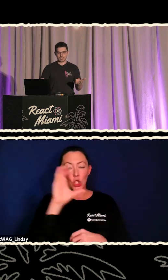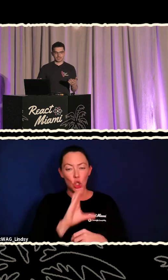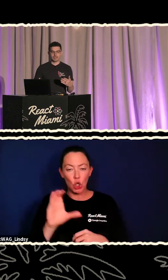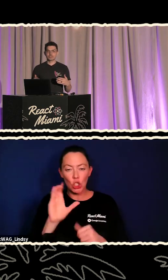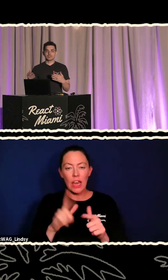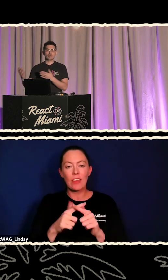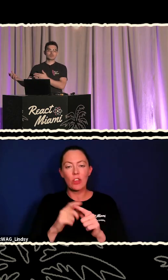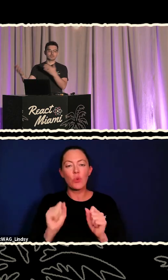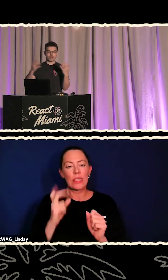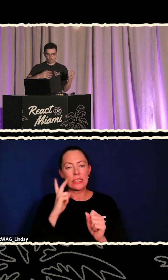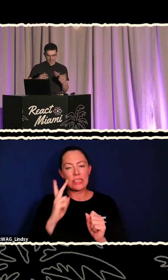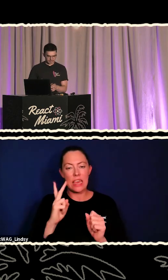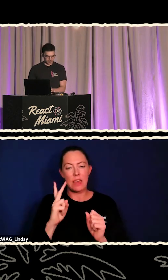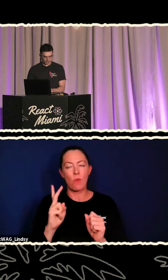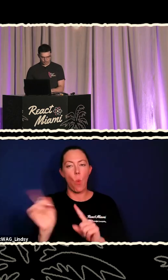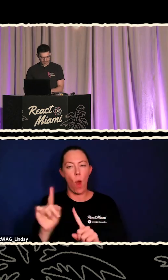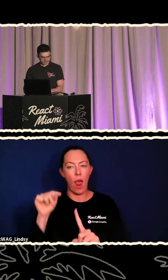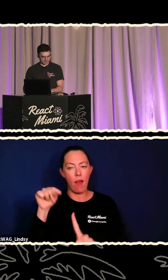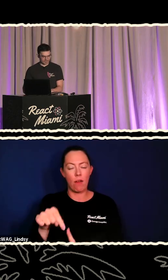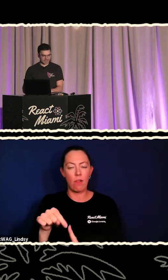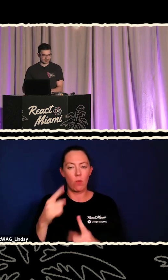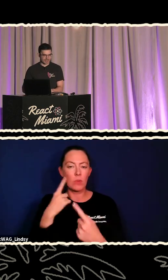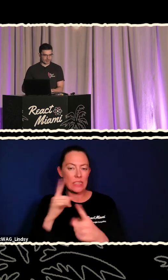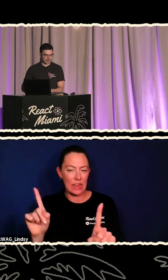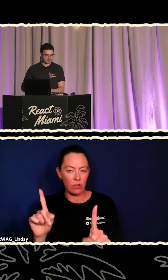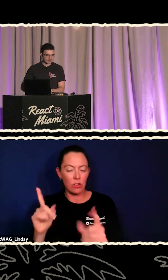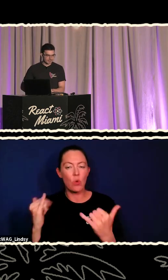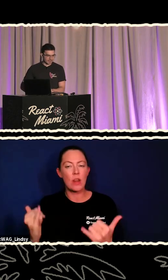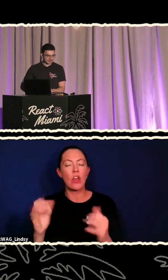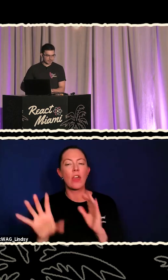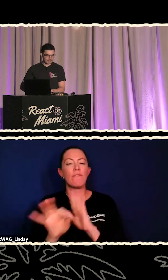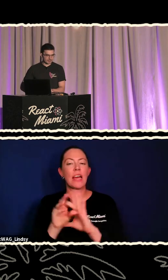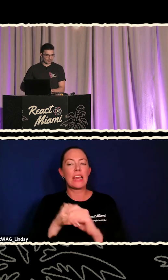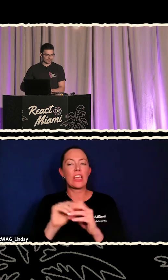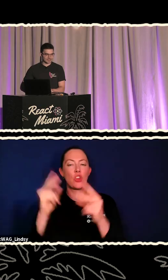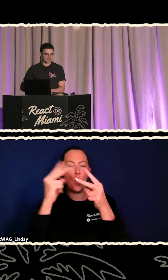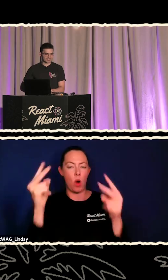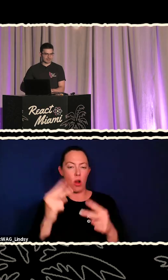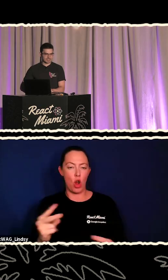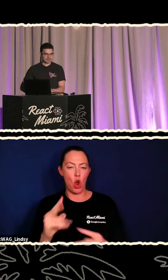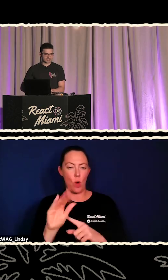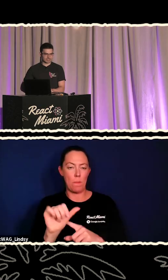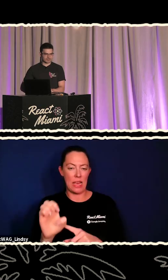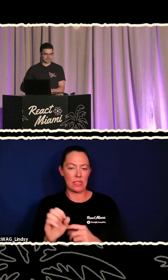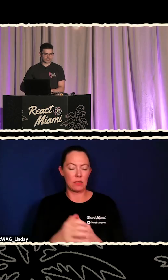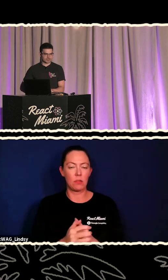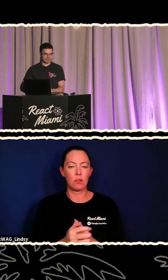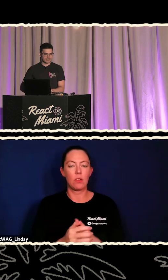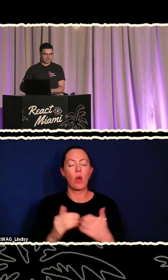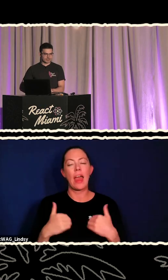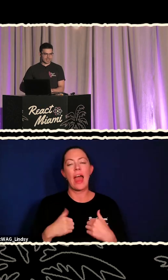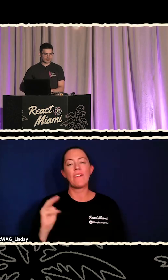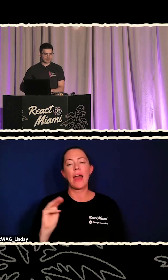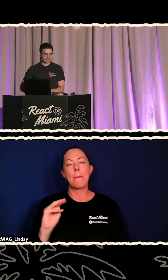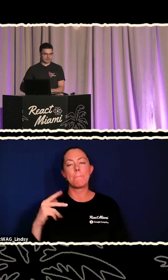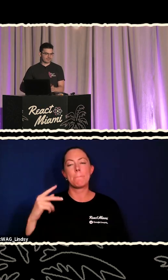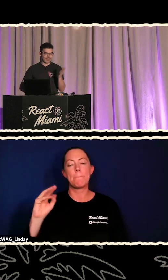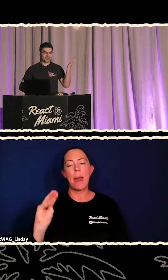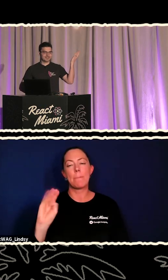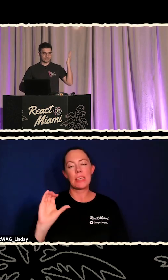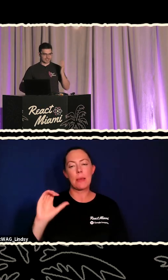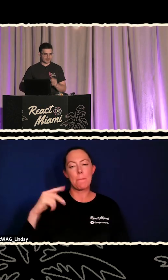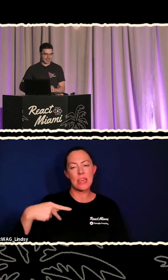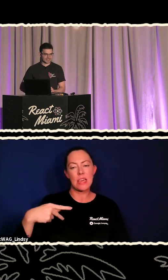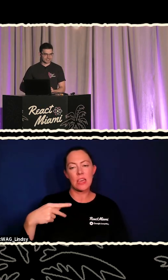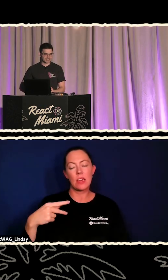was declared. So now you can go back to your code base and find it that way. All right, there's probably more. There's an MCP server, so you can have your MCP